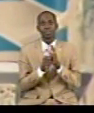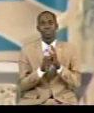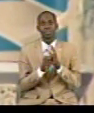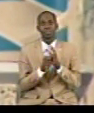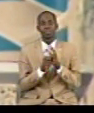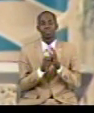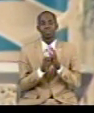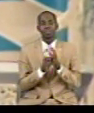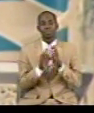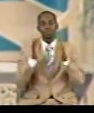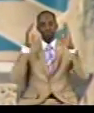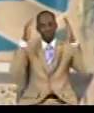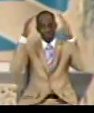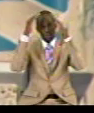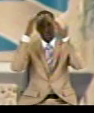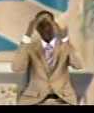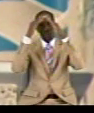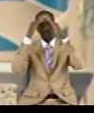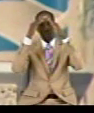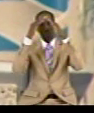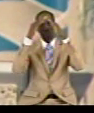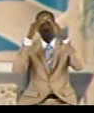Bishop